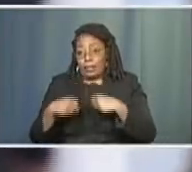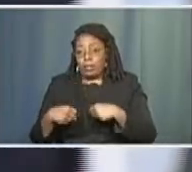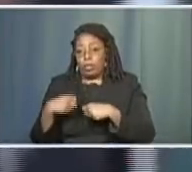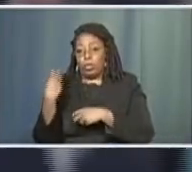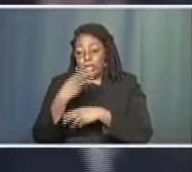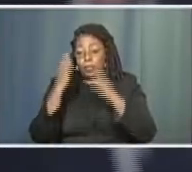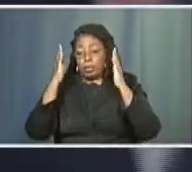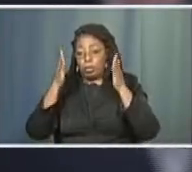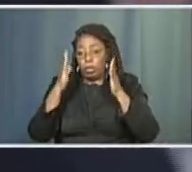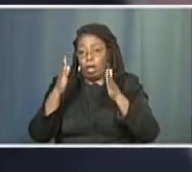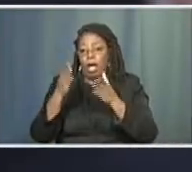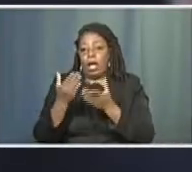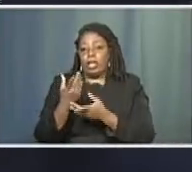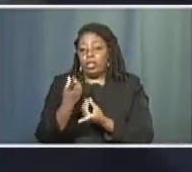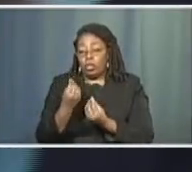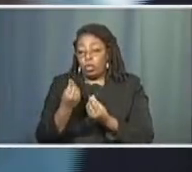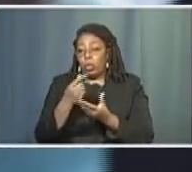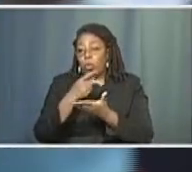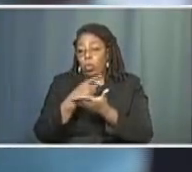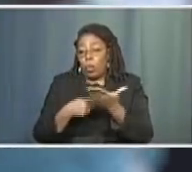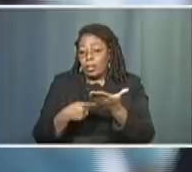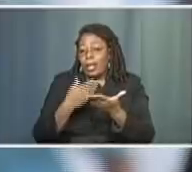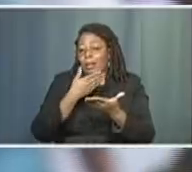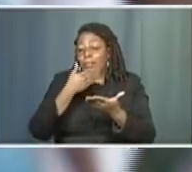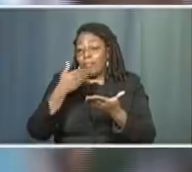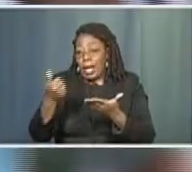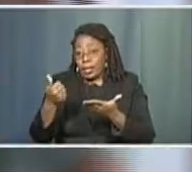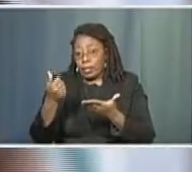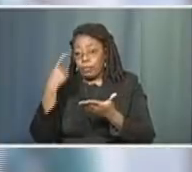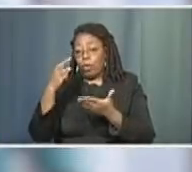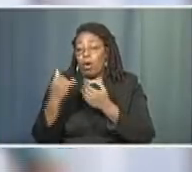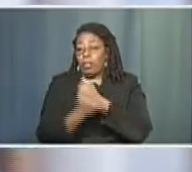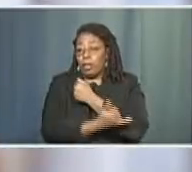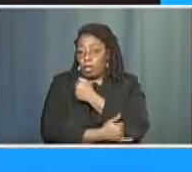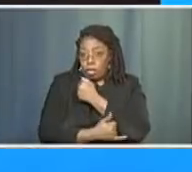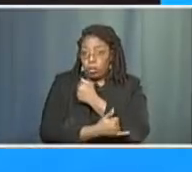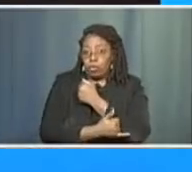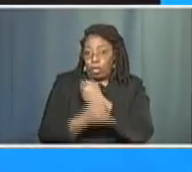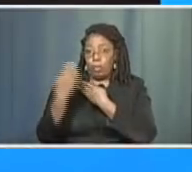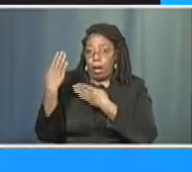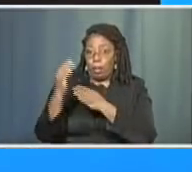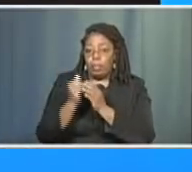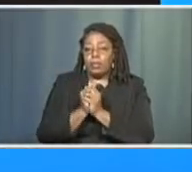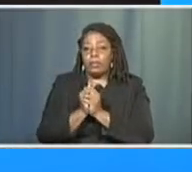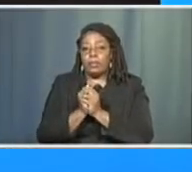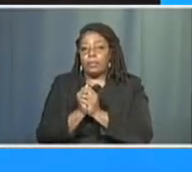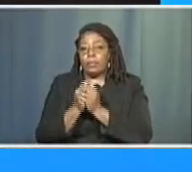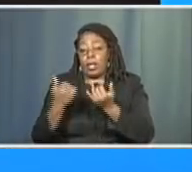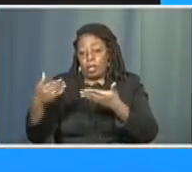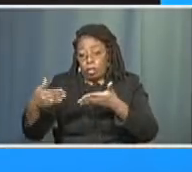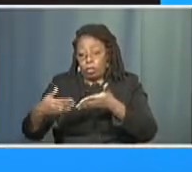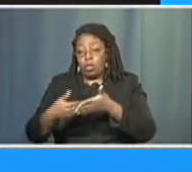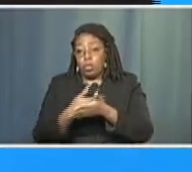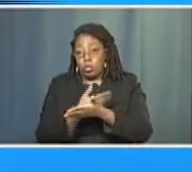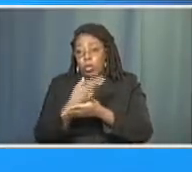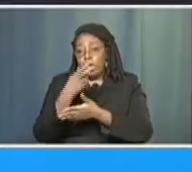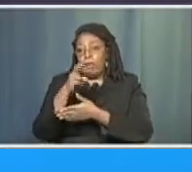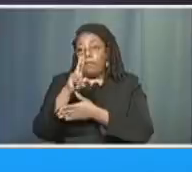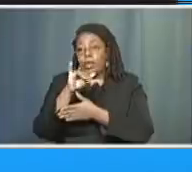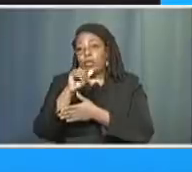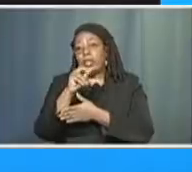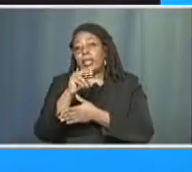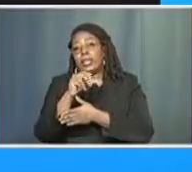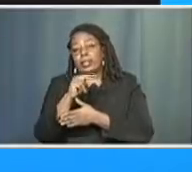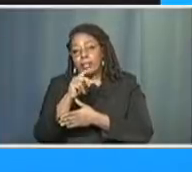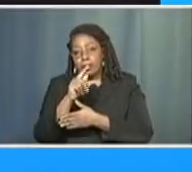vigilant and we must do what is best for the Bahamas. And that's exactly what we're doing. The emergence of the new variant recently prompted former Minister